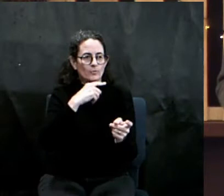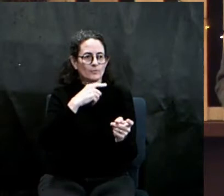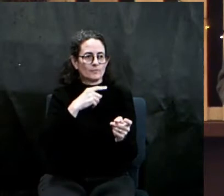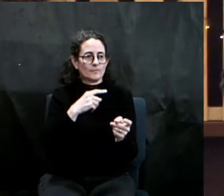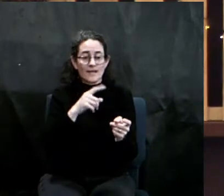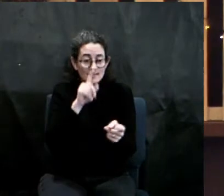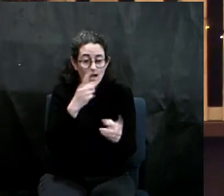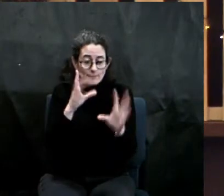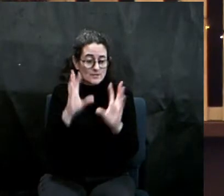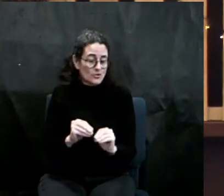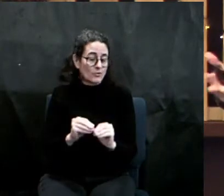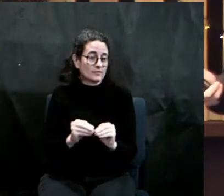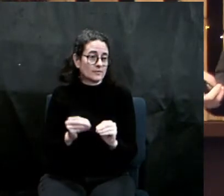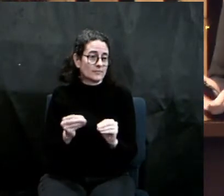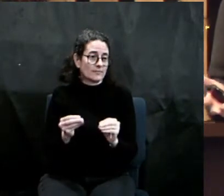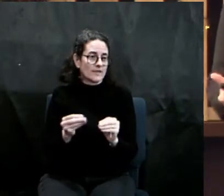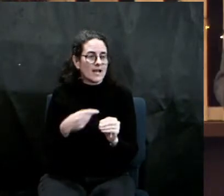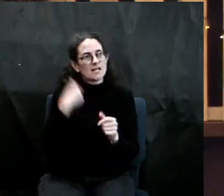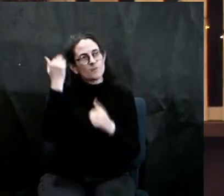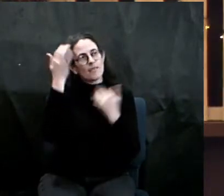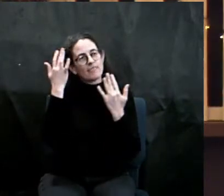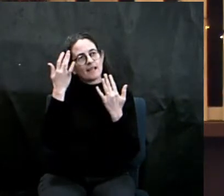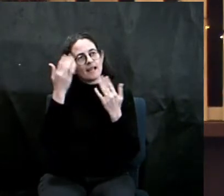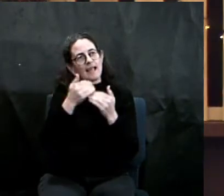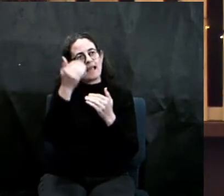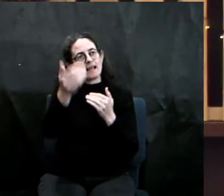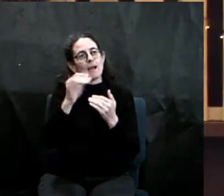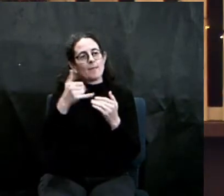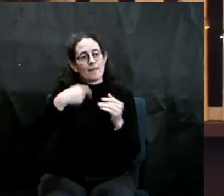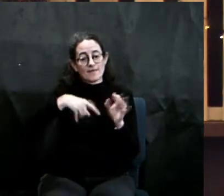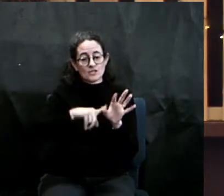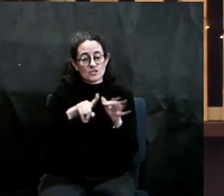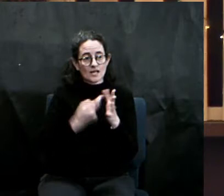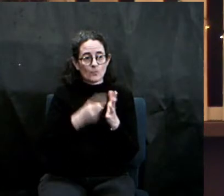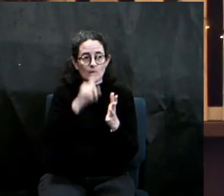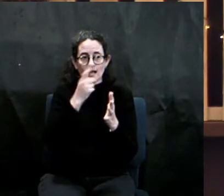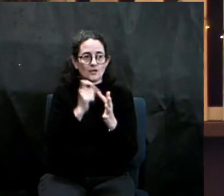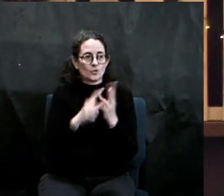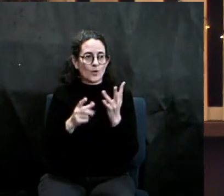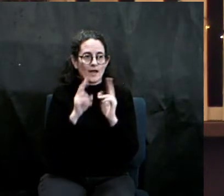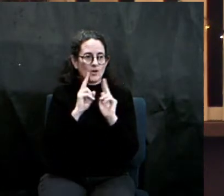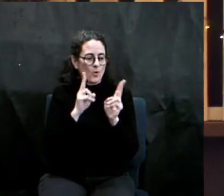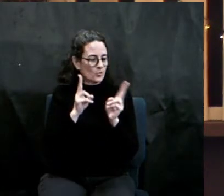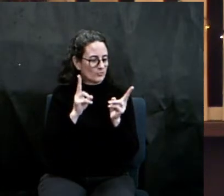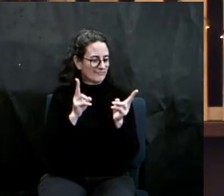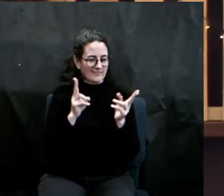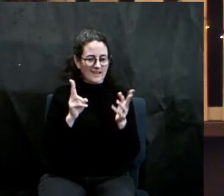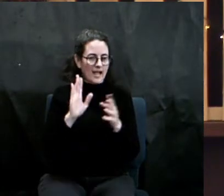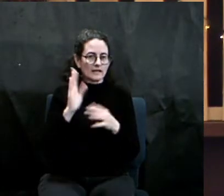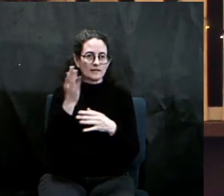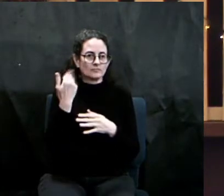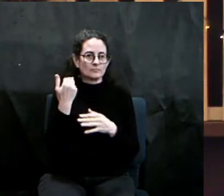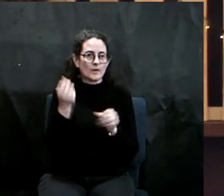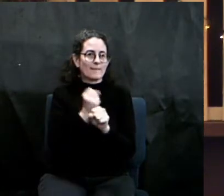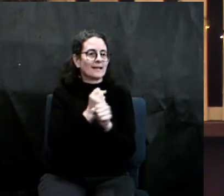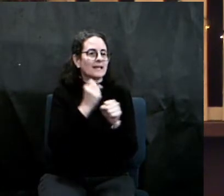As we think ahead, perhaps this year we won't be able to do our normal gingerbread house nights. If